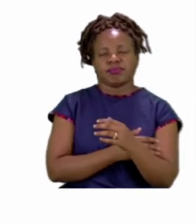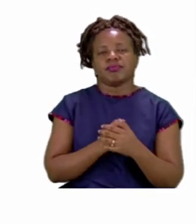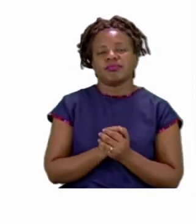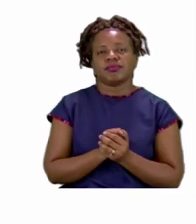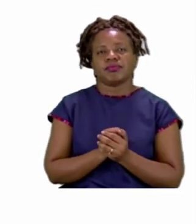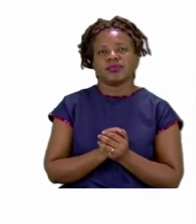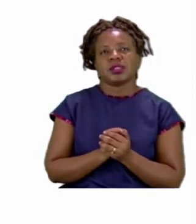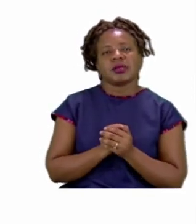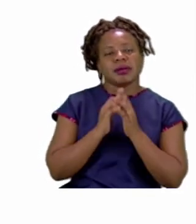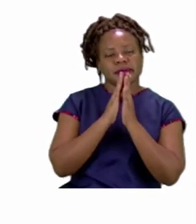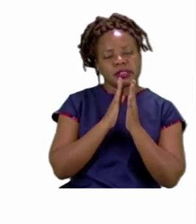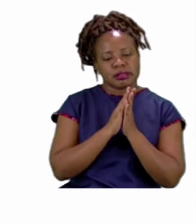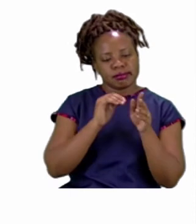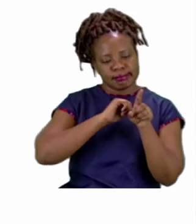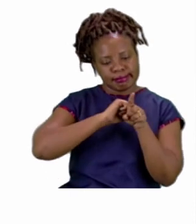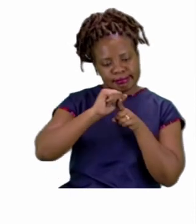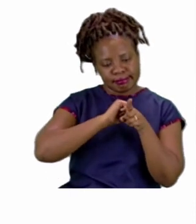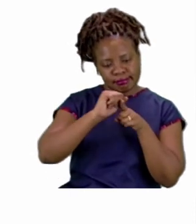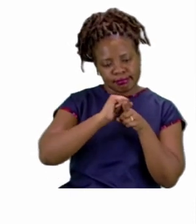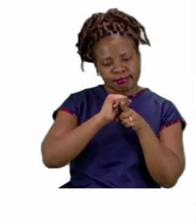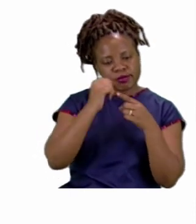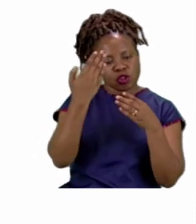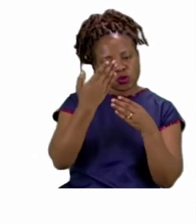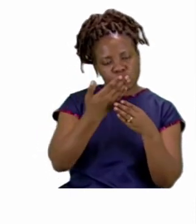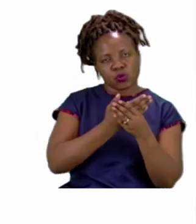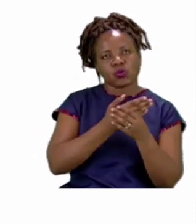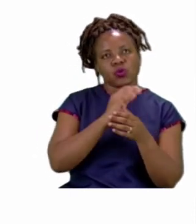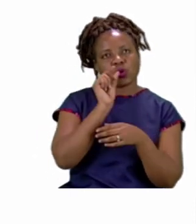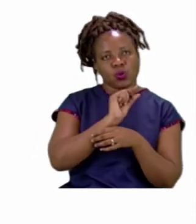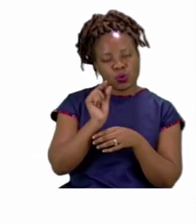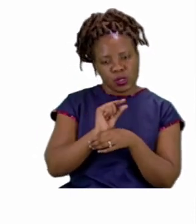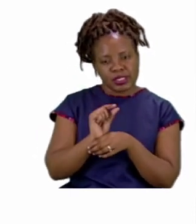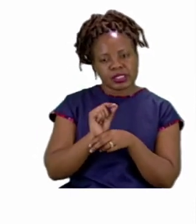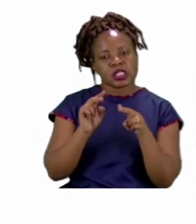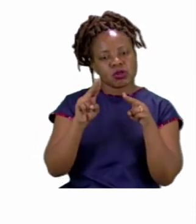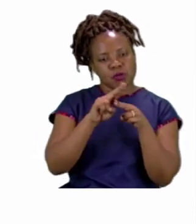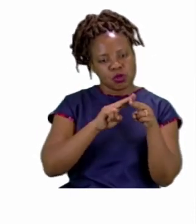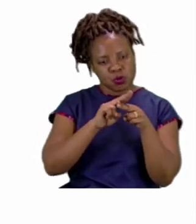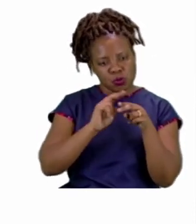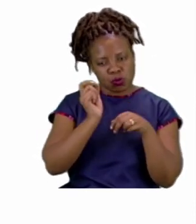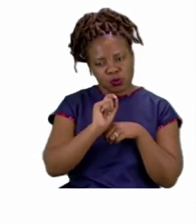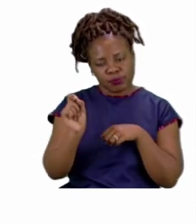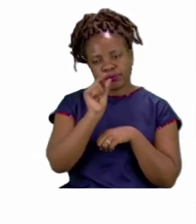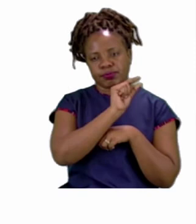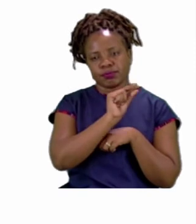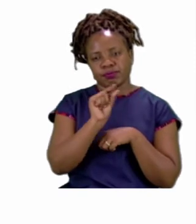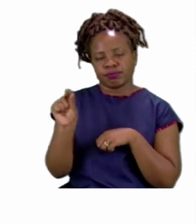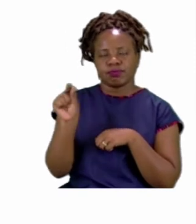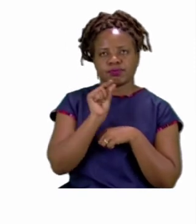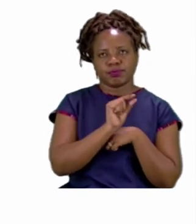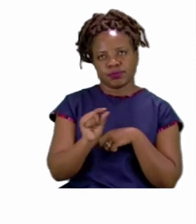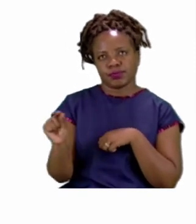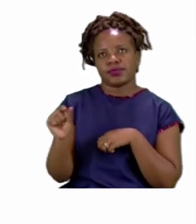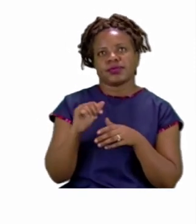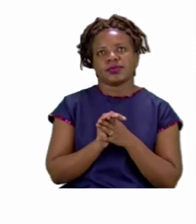please practice them and try and use them when you're making your sentences for the week. Our sight words